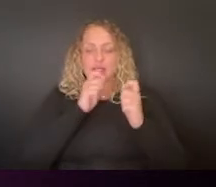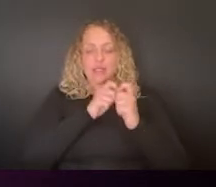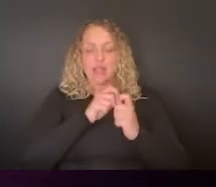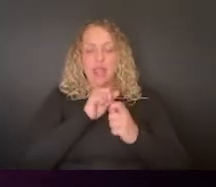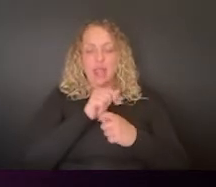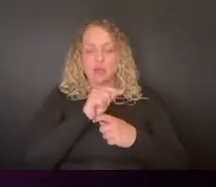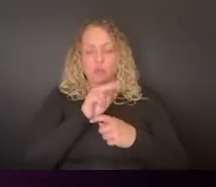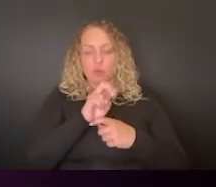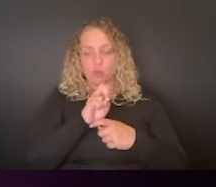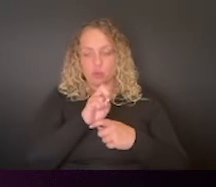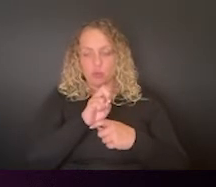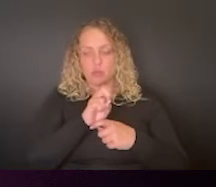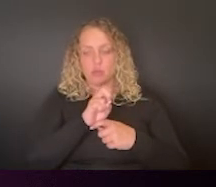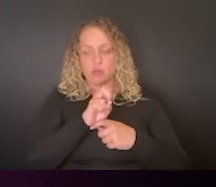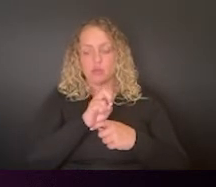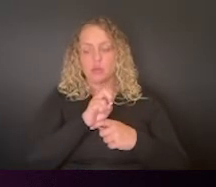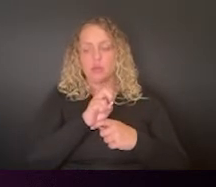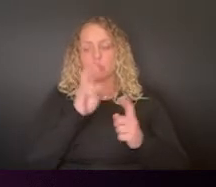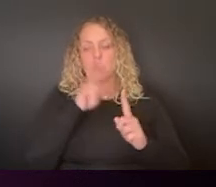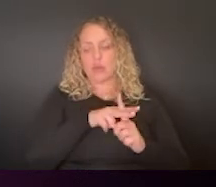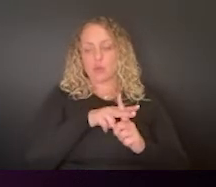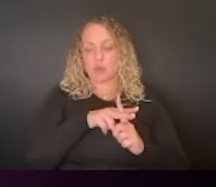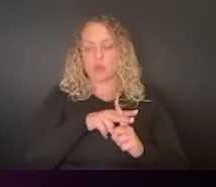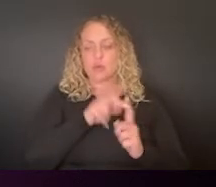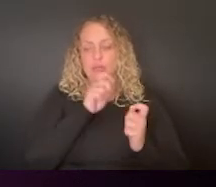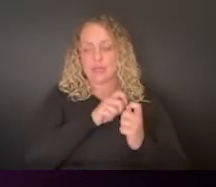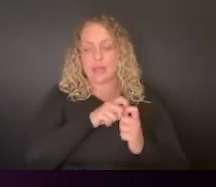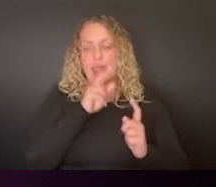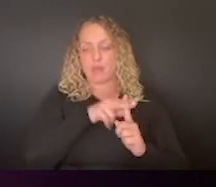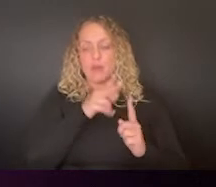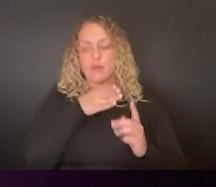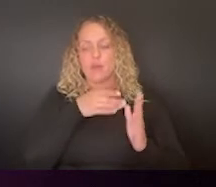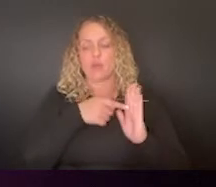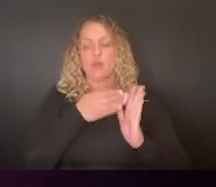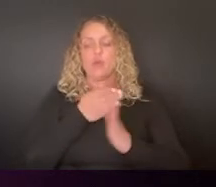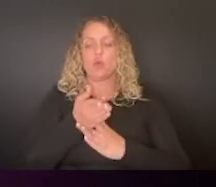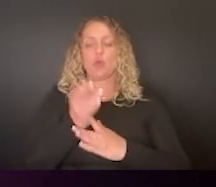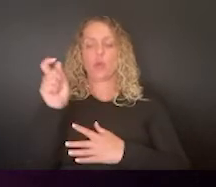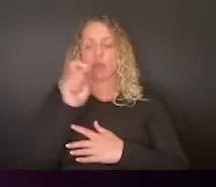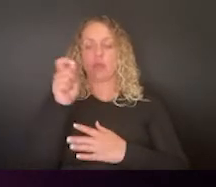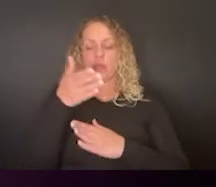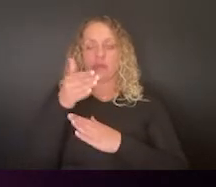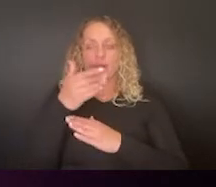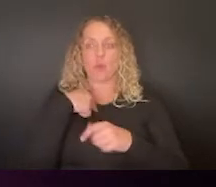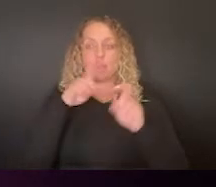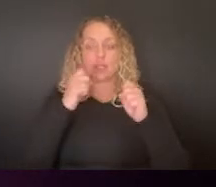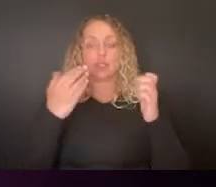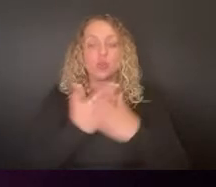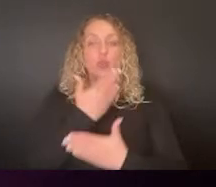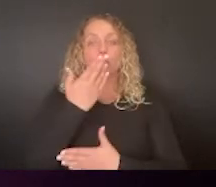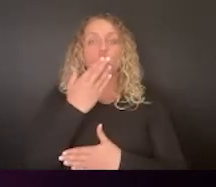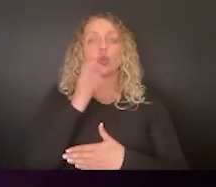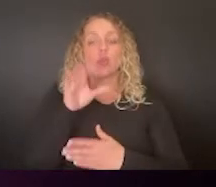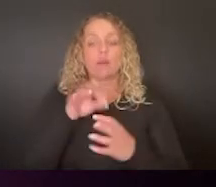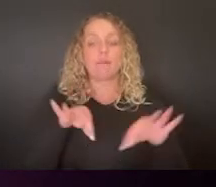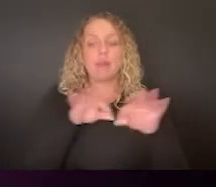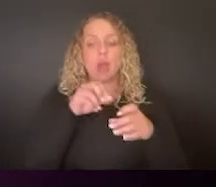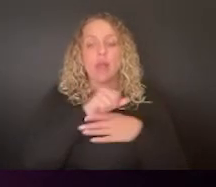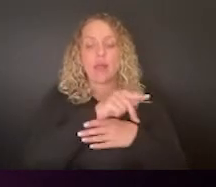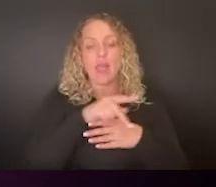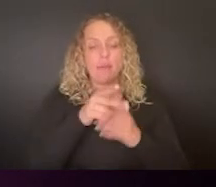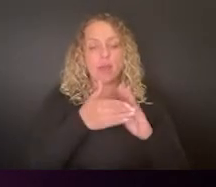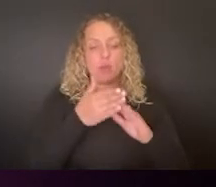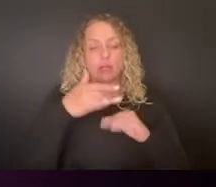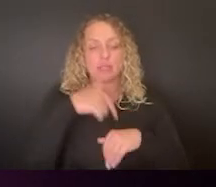application level tokens and change values by adjusting the data attribute. And by leveraging those